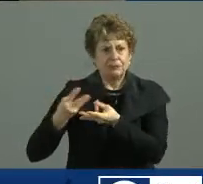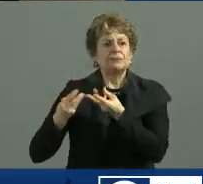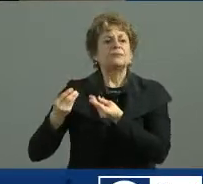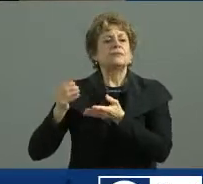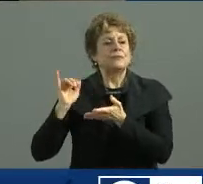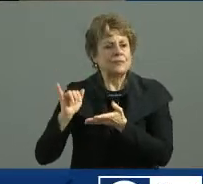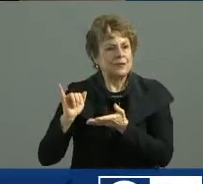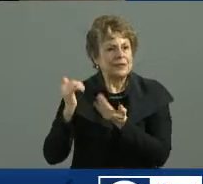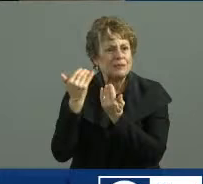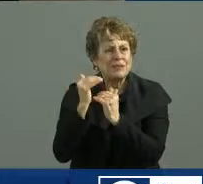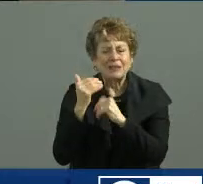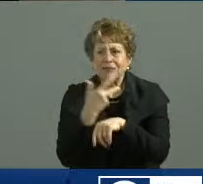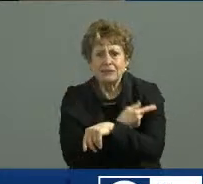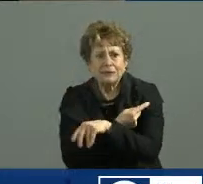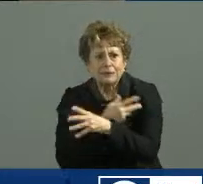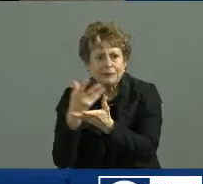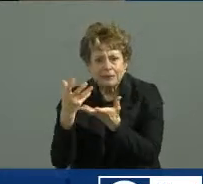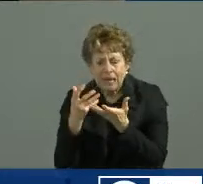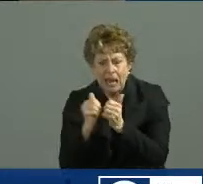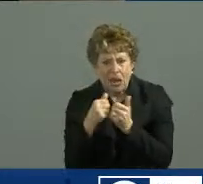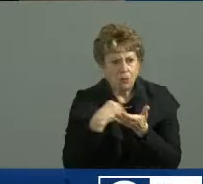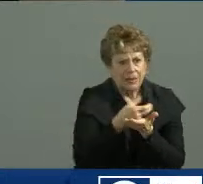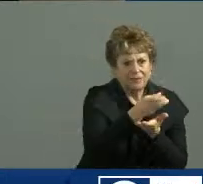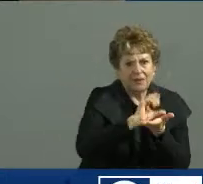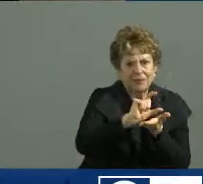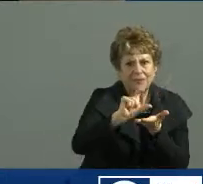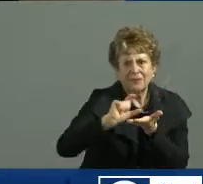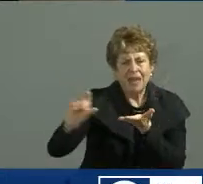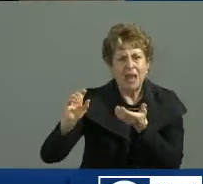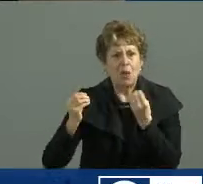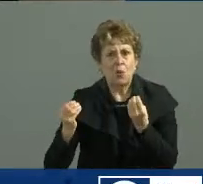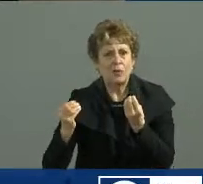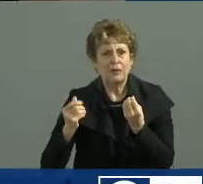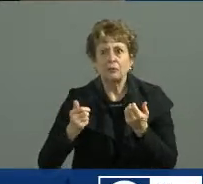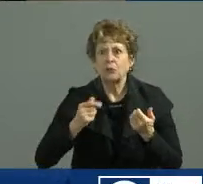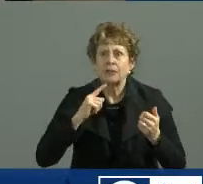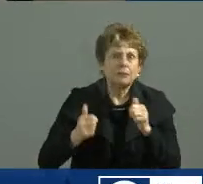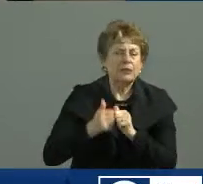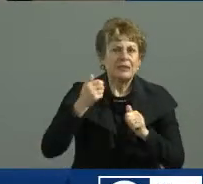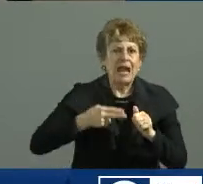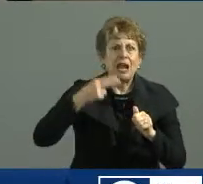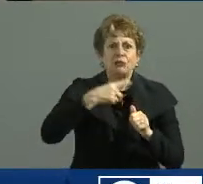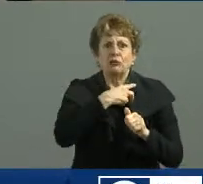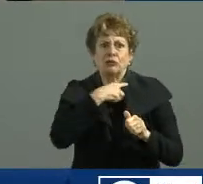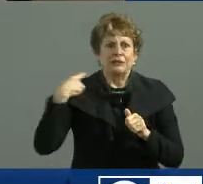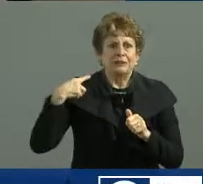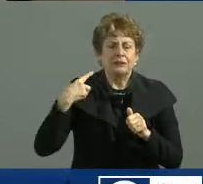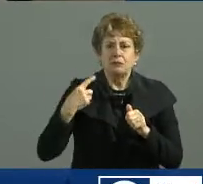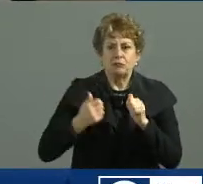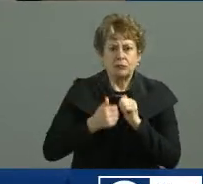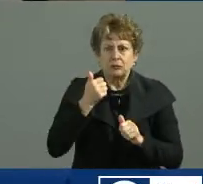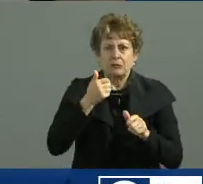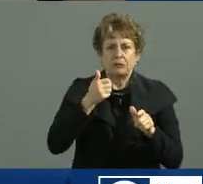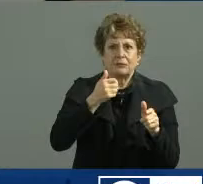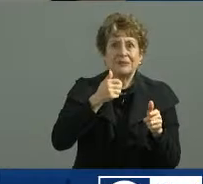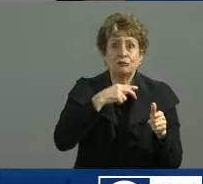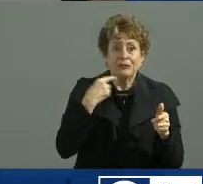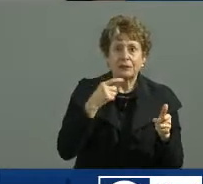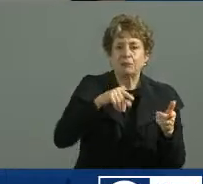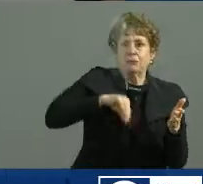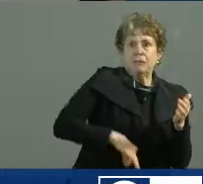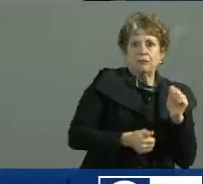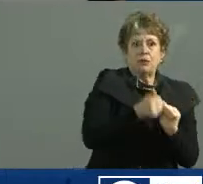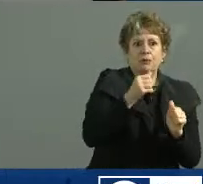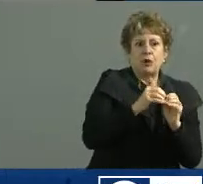do we get it to the people who are at highest risk or will have the most benefit by giving them early access to